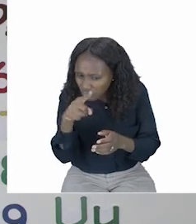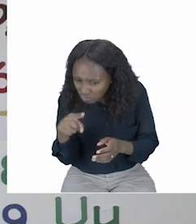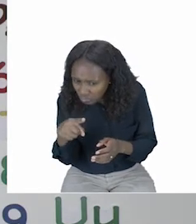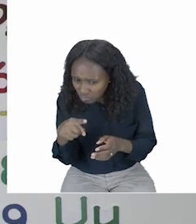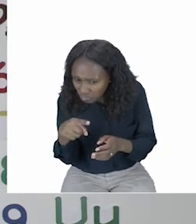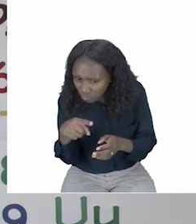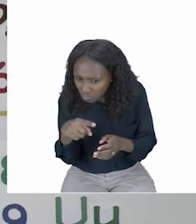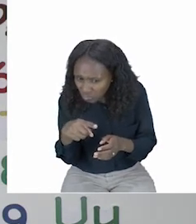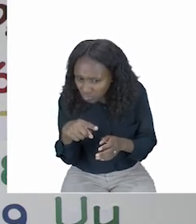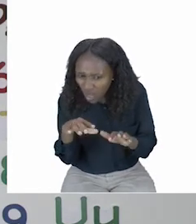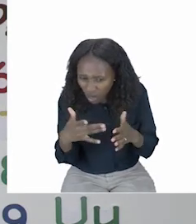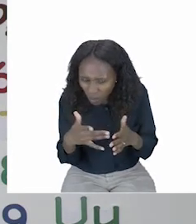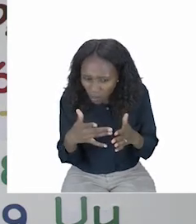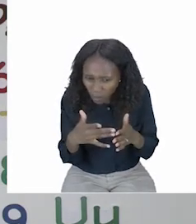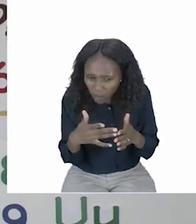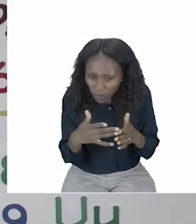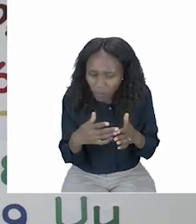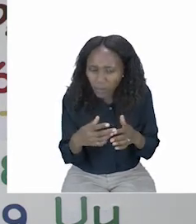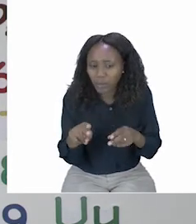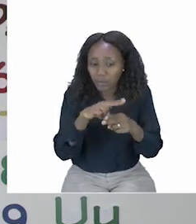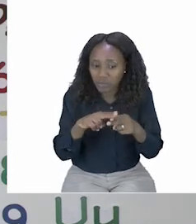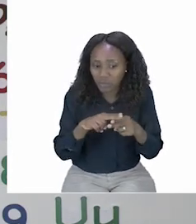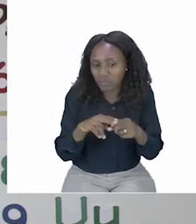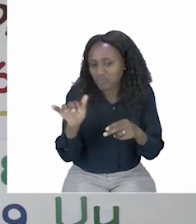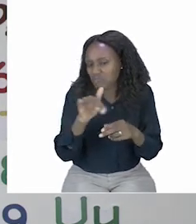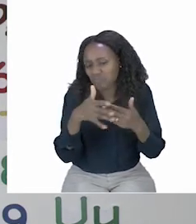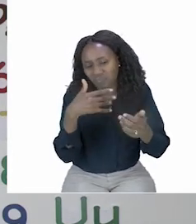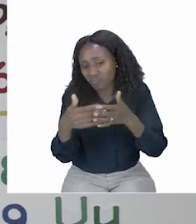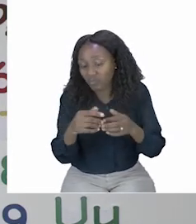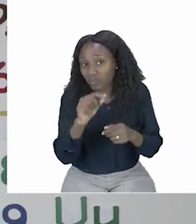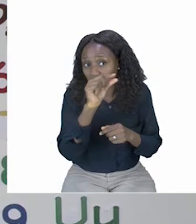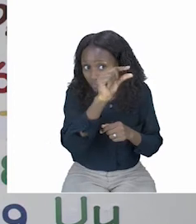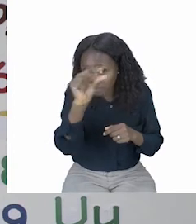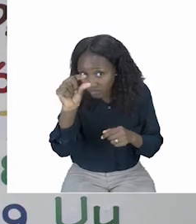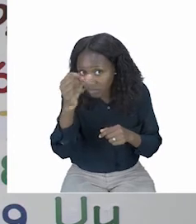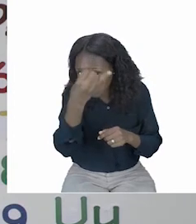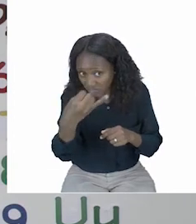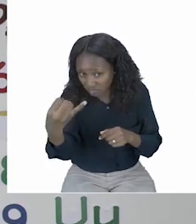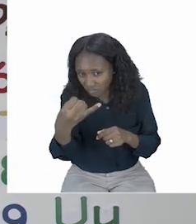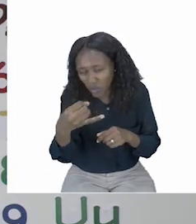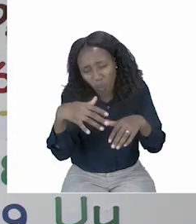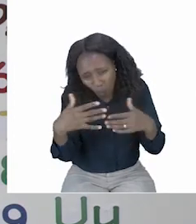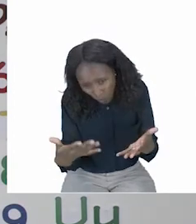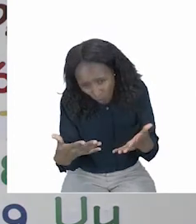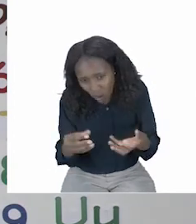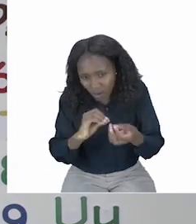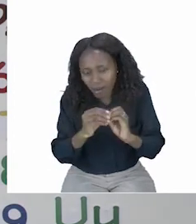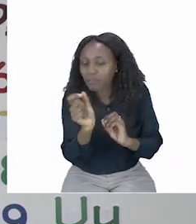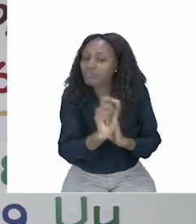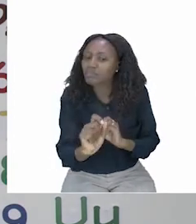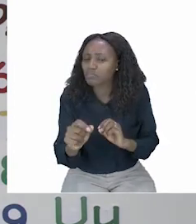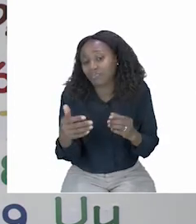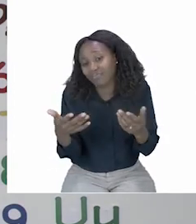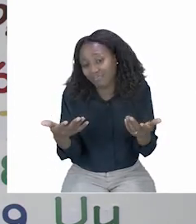the top part that we have done by drawing the things that have been mentioned, or you